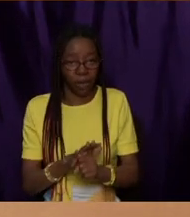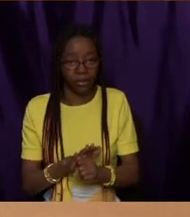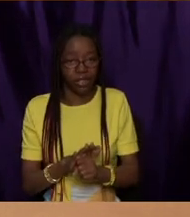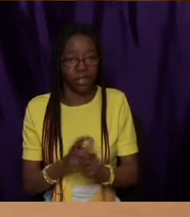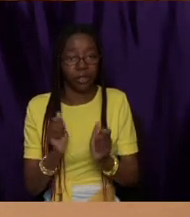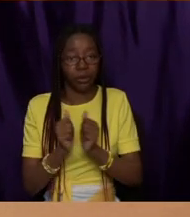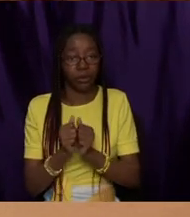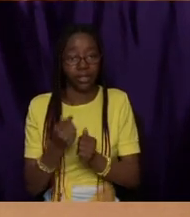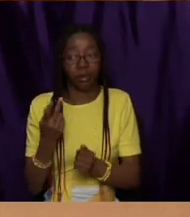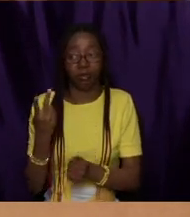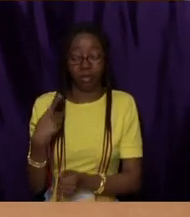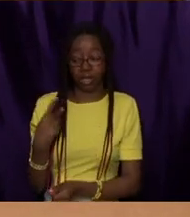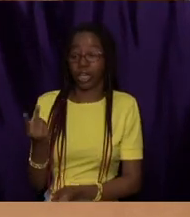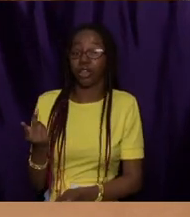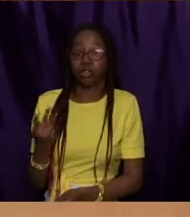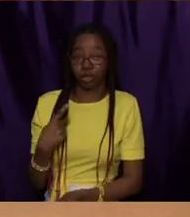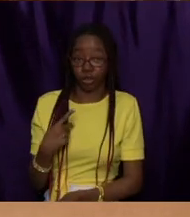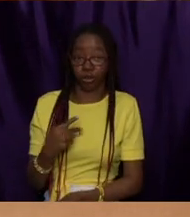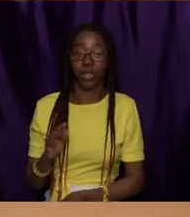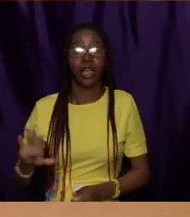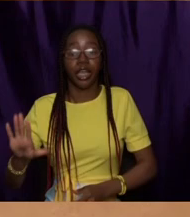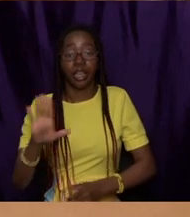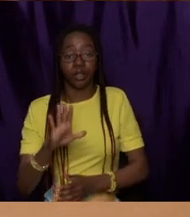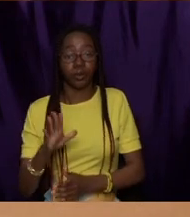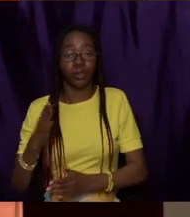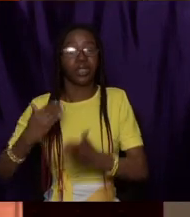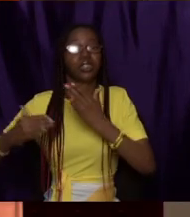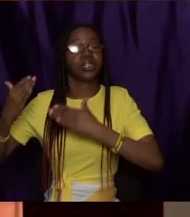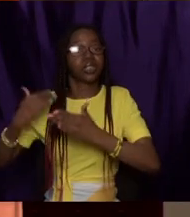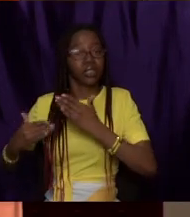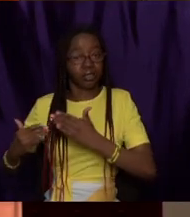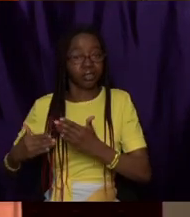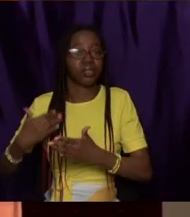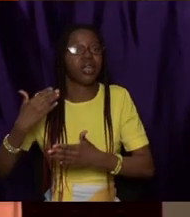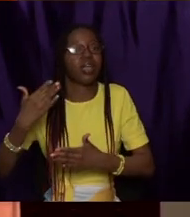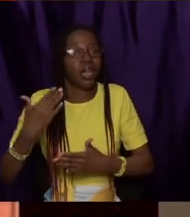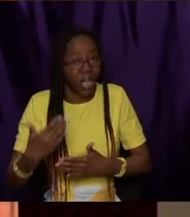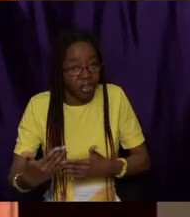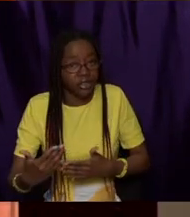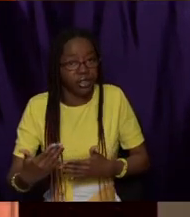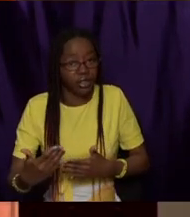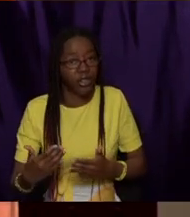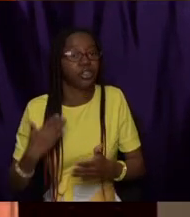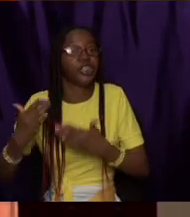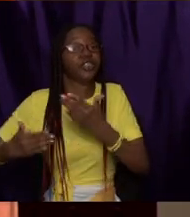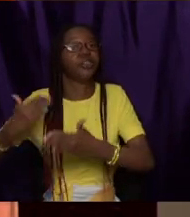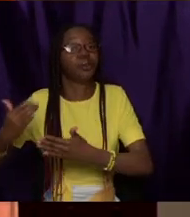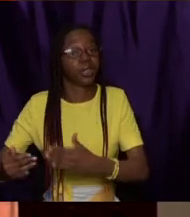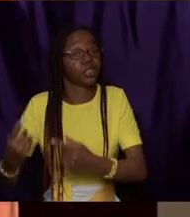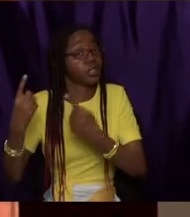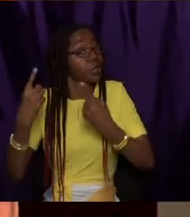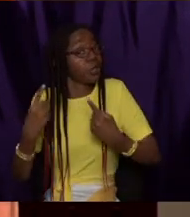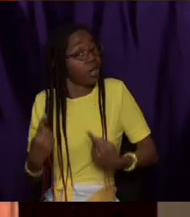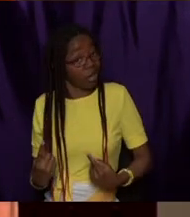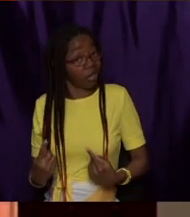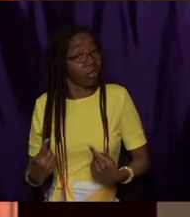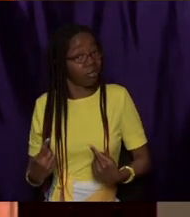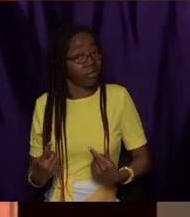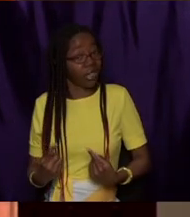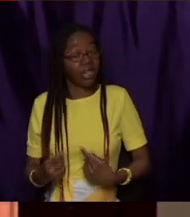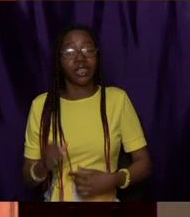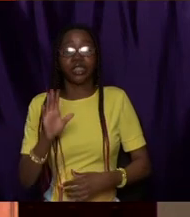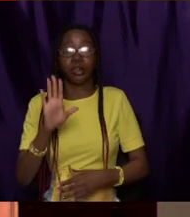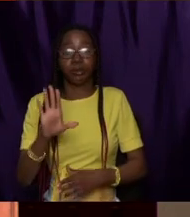me and you and your descendants after you, for the generations to come to be